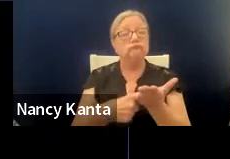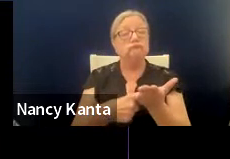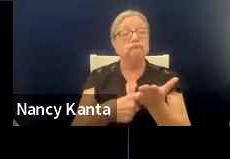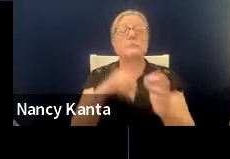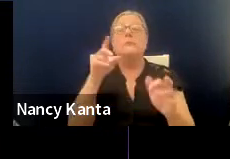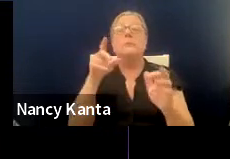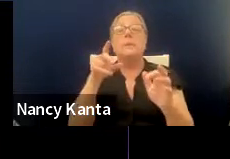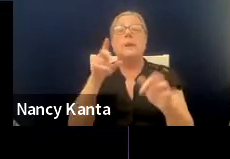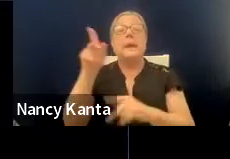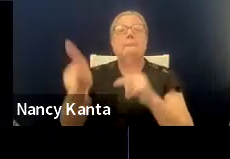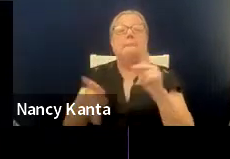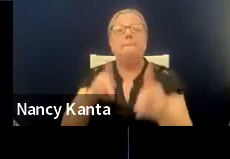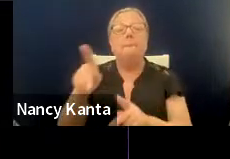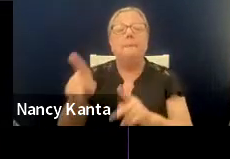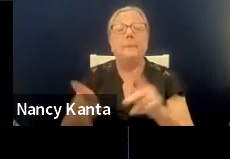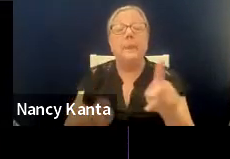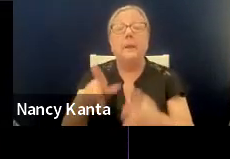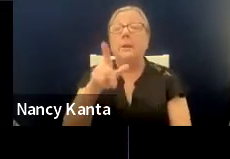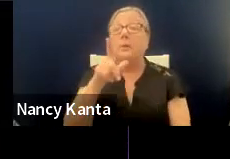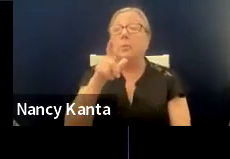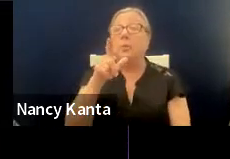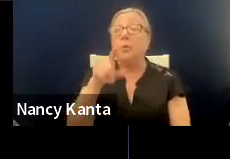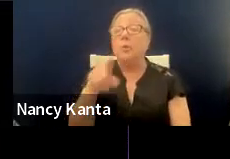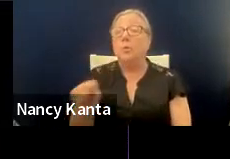of people who might be most